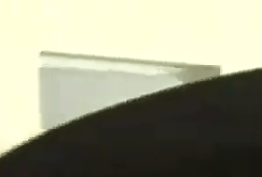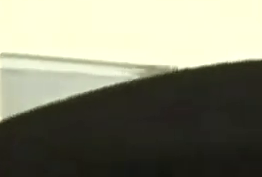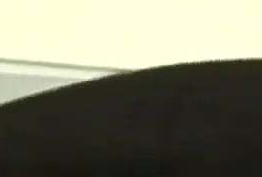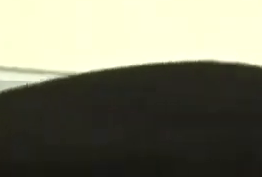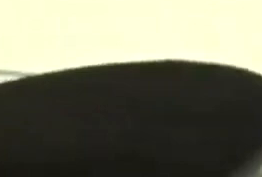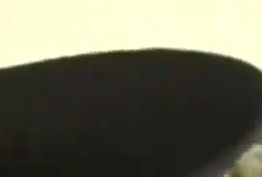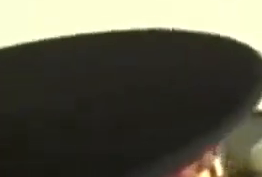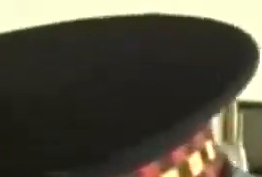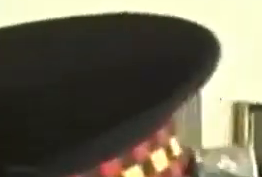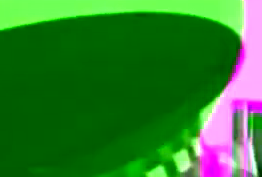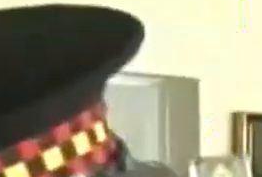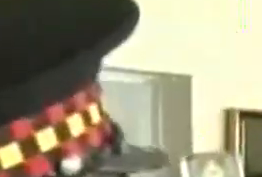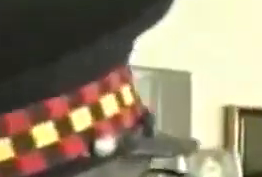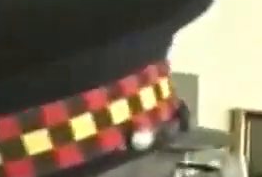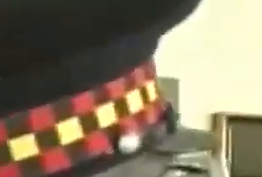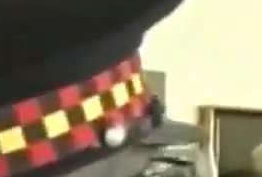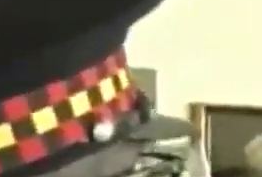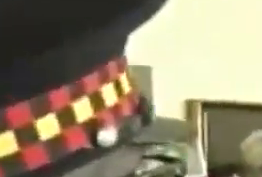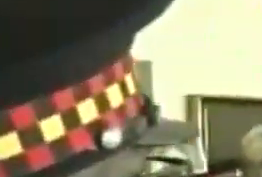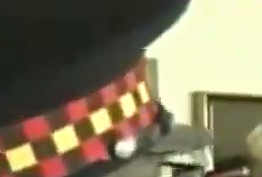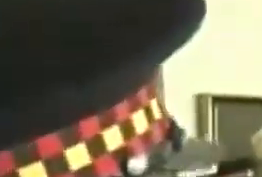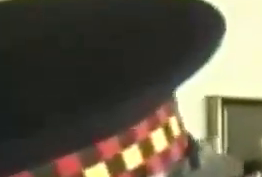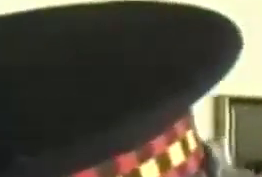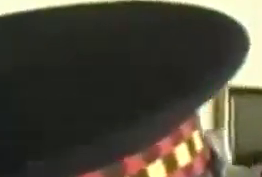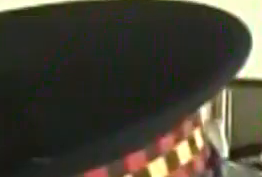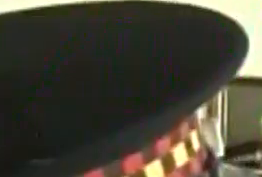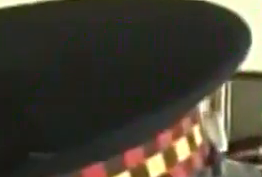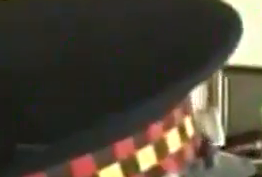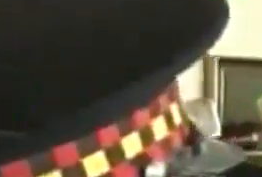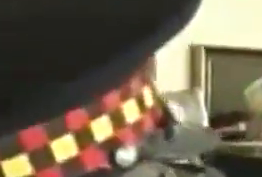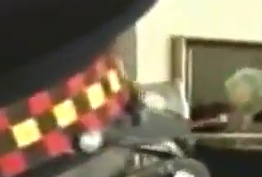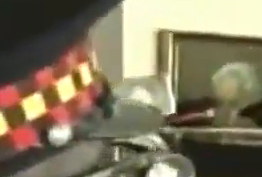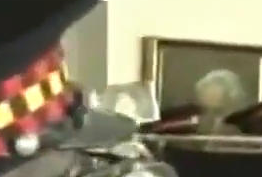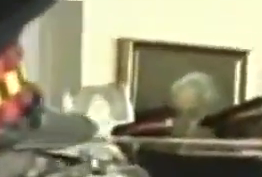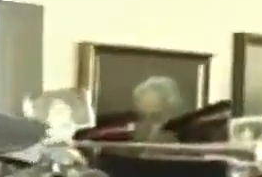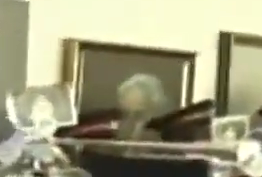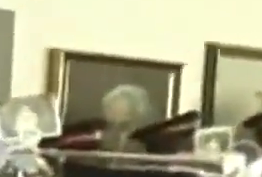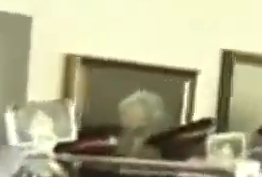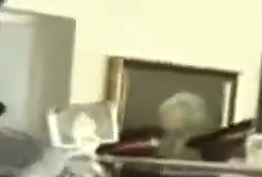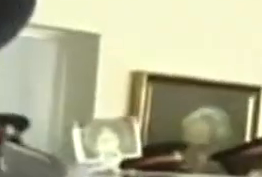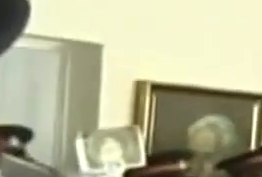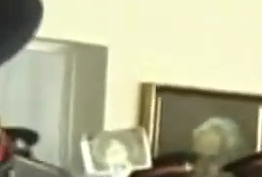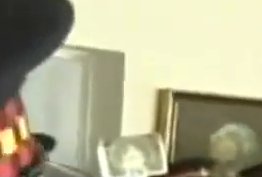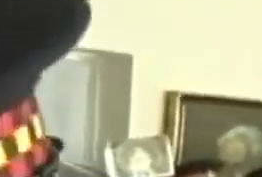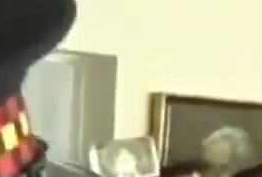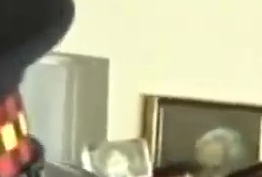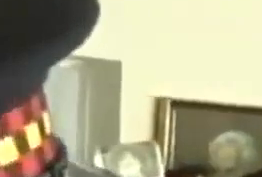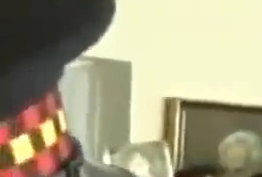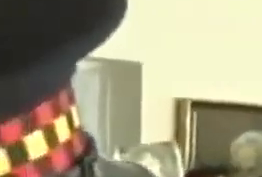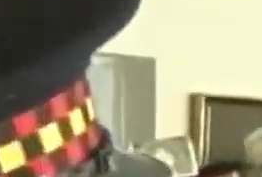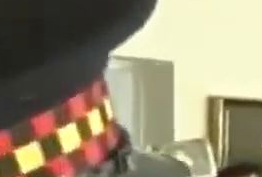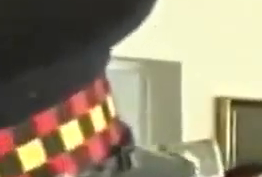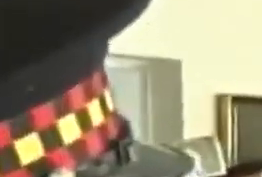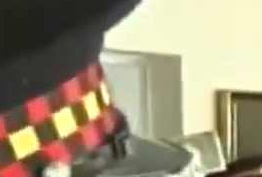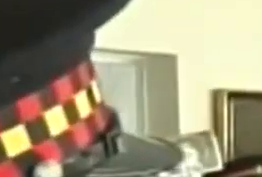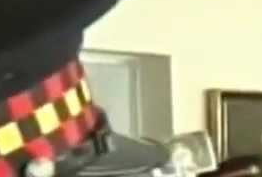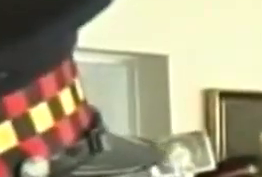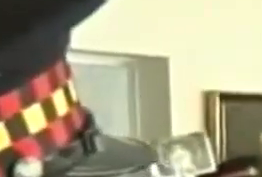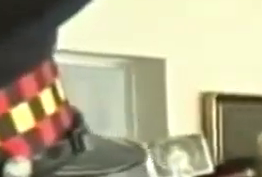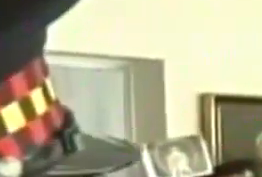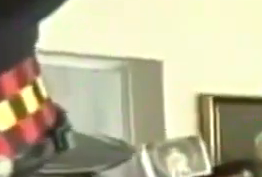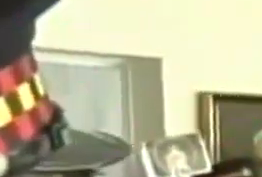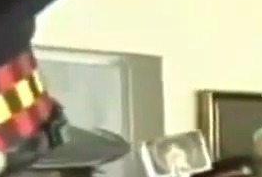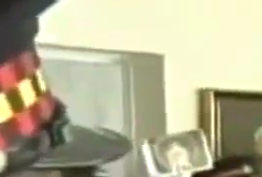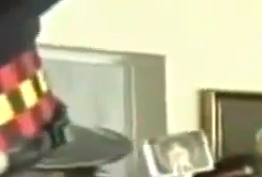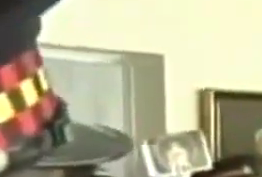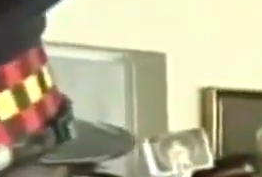they're actually encouraging persons to vote on their favorite design. Absolutely. So in this way, Jamaicans also have a say